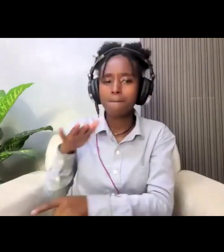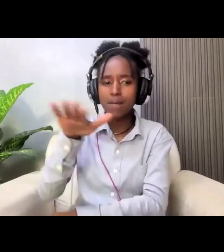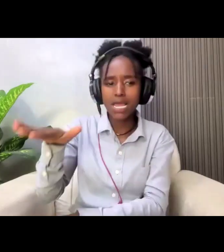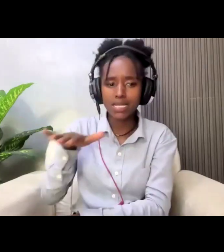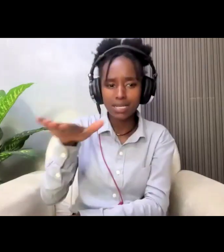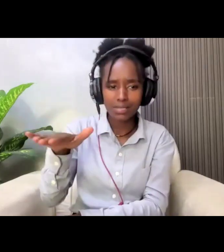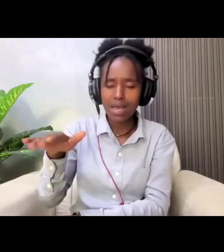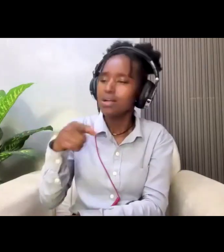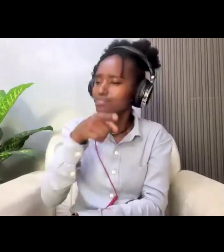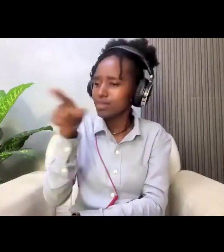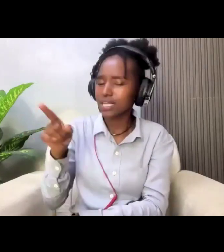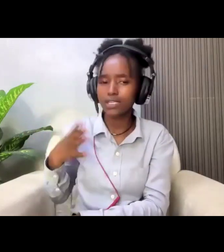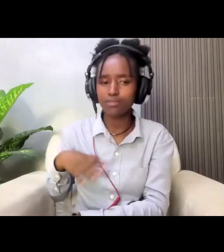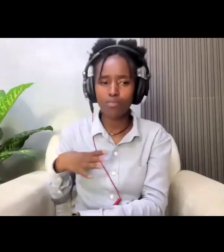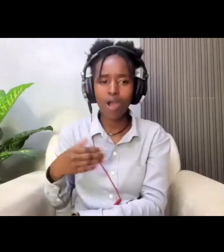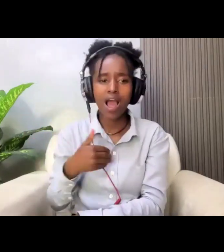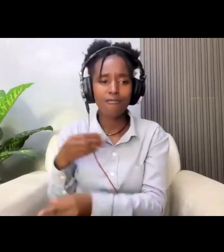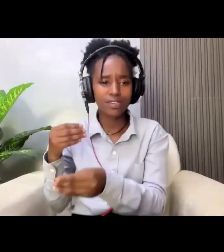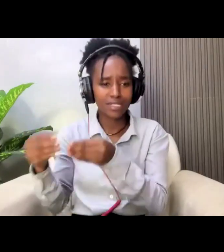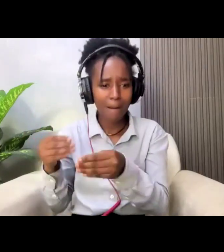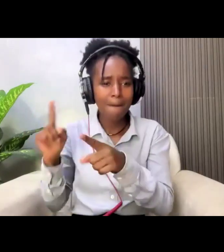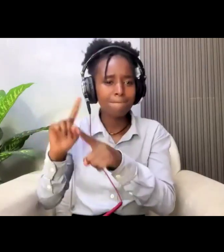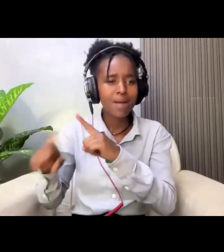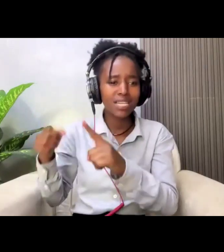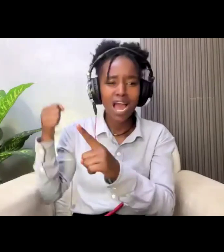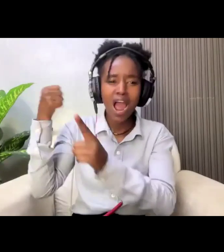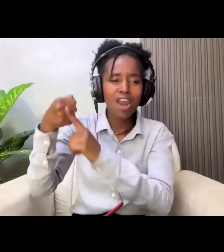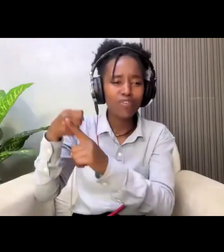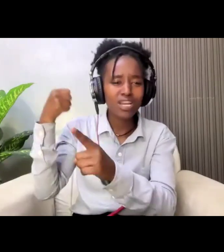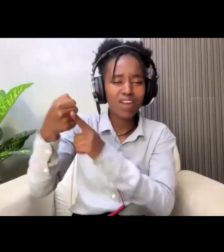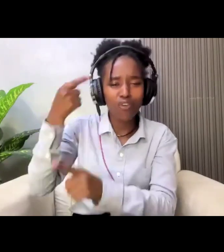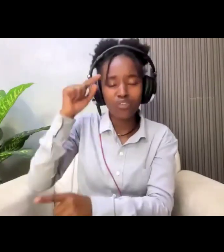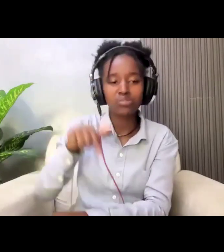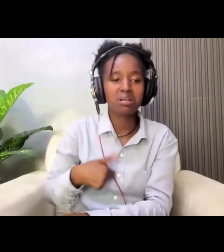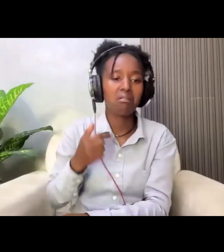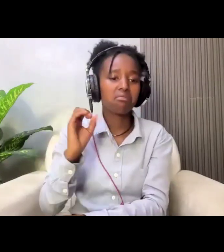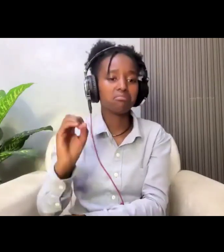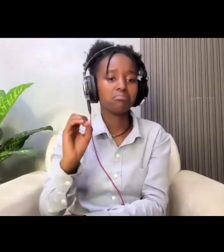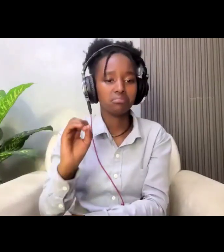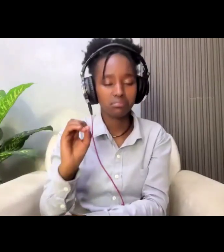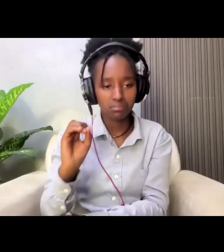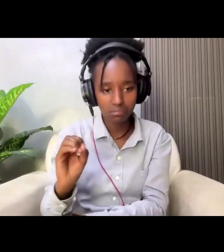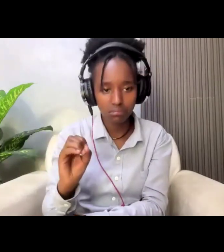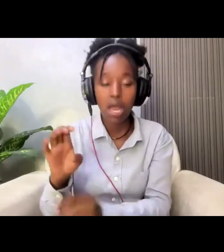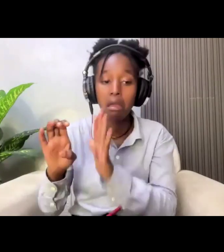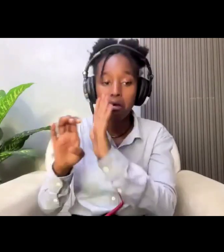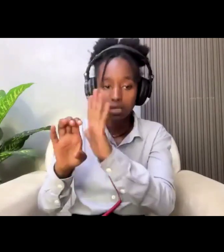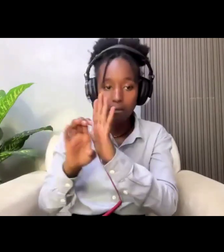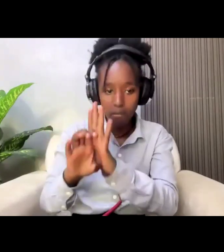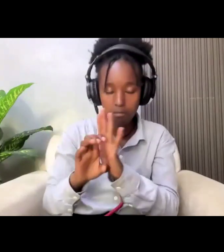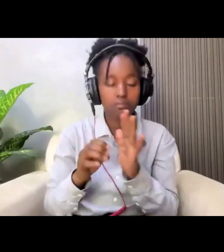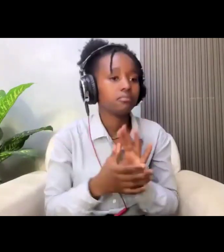to advocate much for themselves. So for example, I'm at